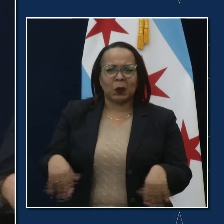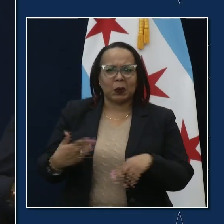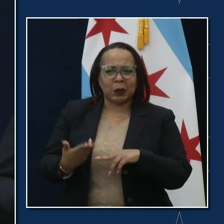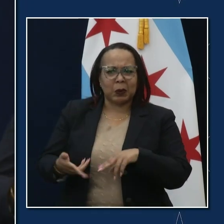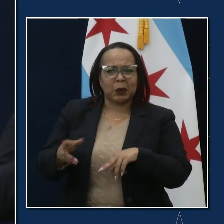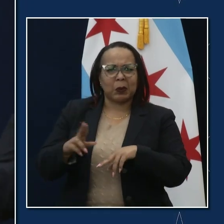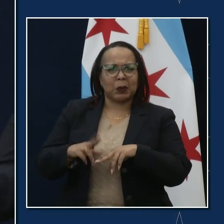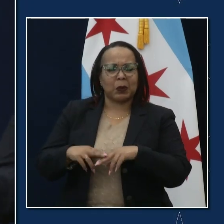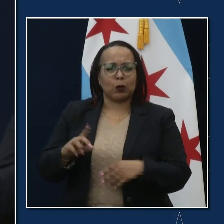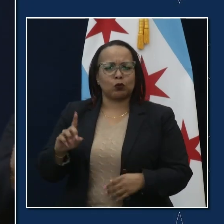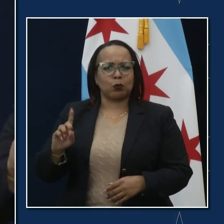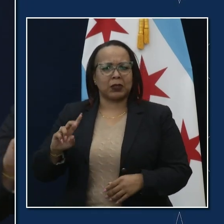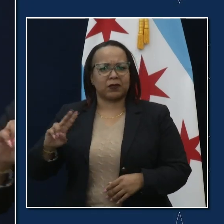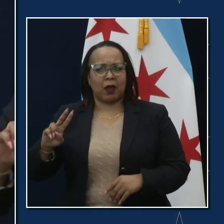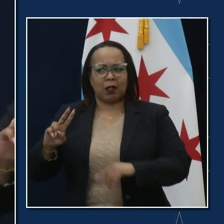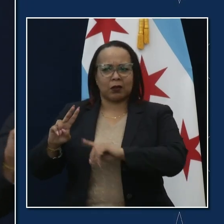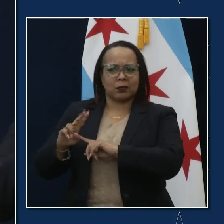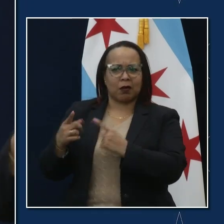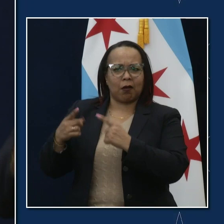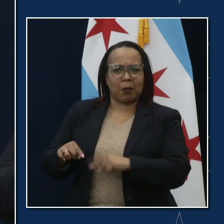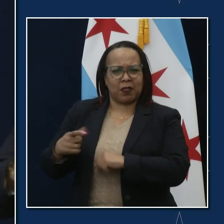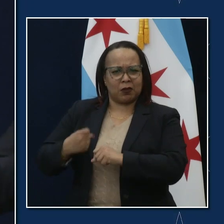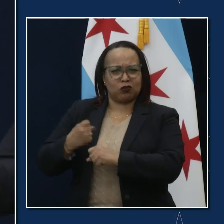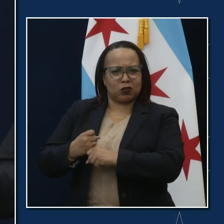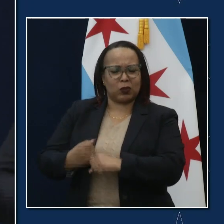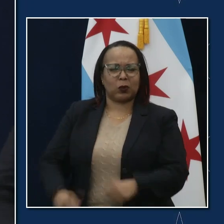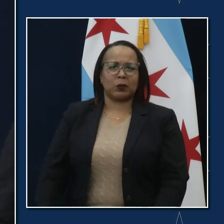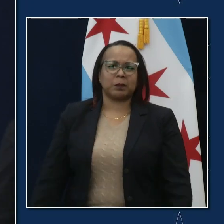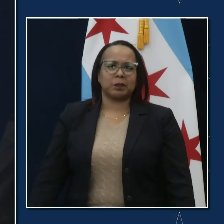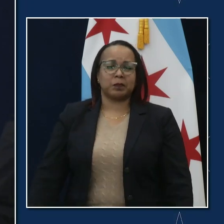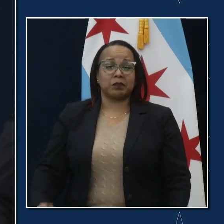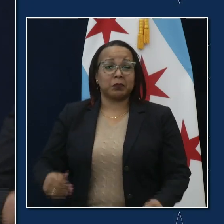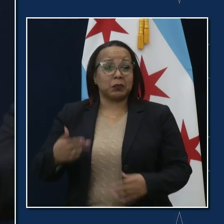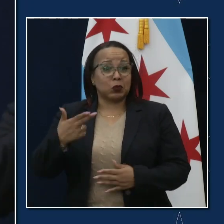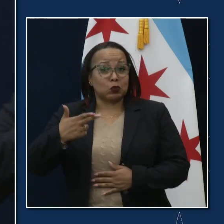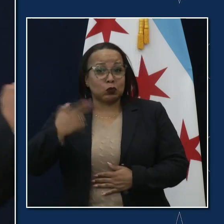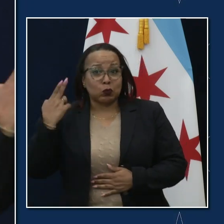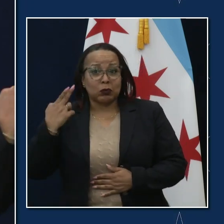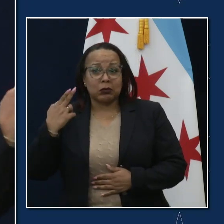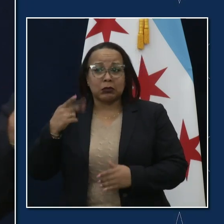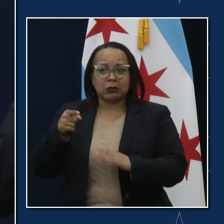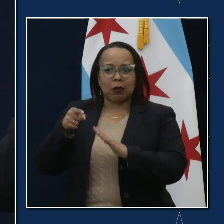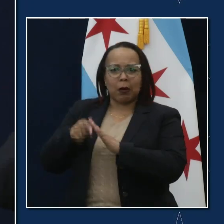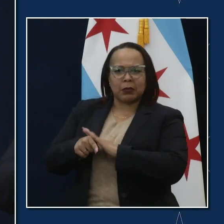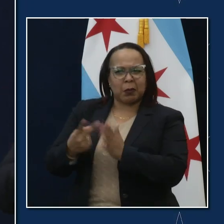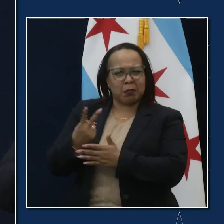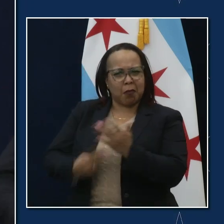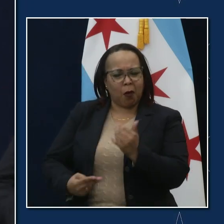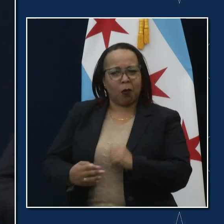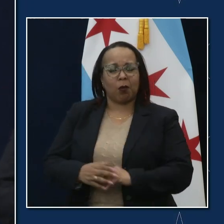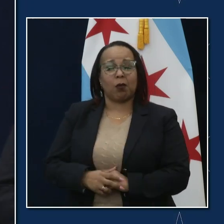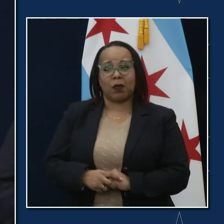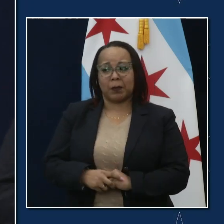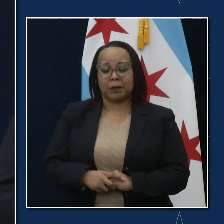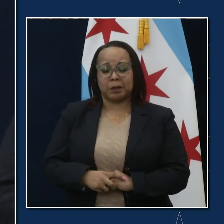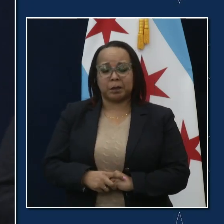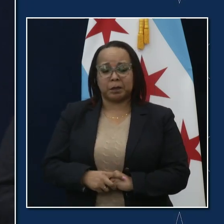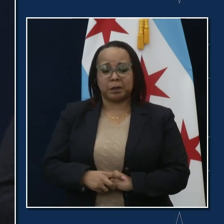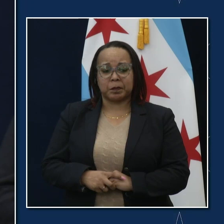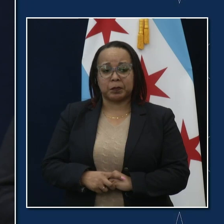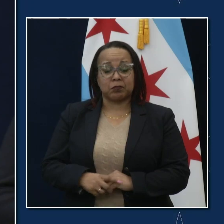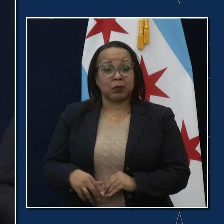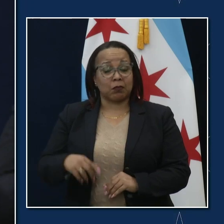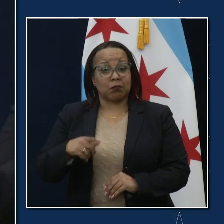in domestic violence cases this year, shootings and homicides. And for those who